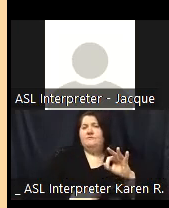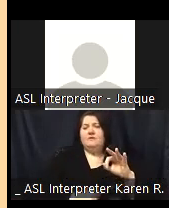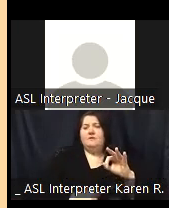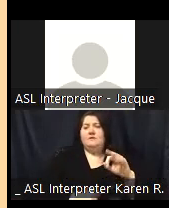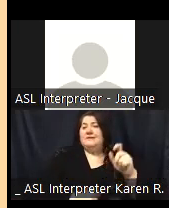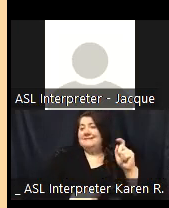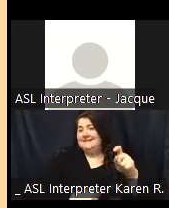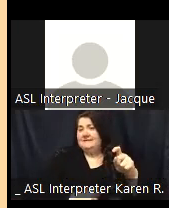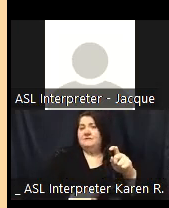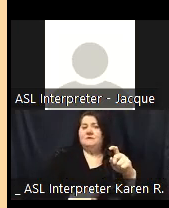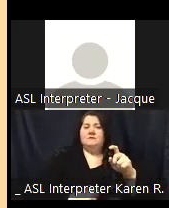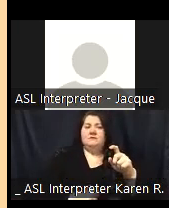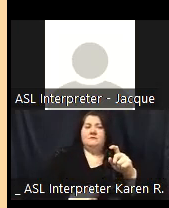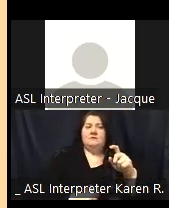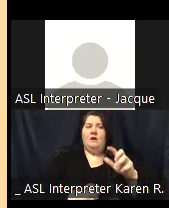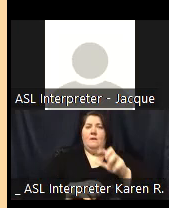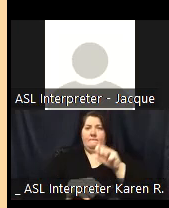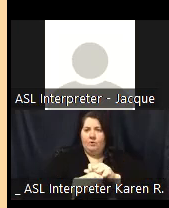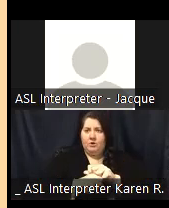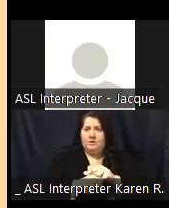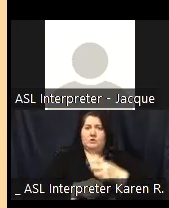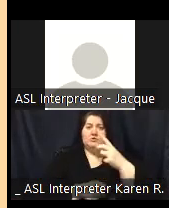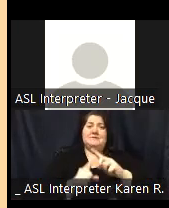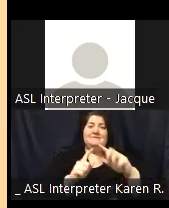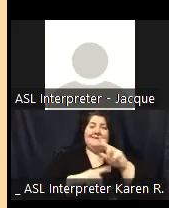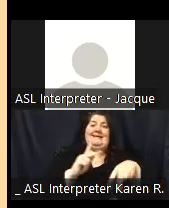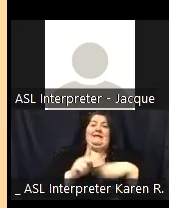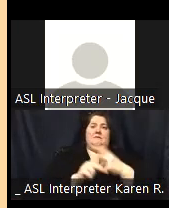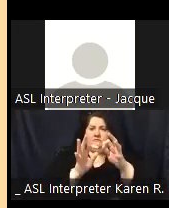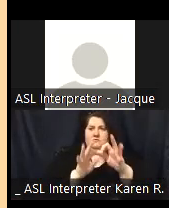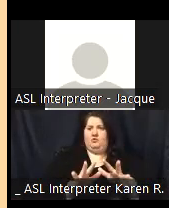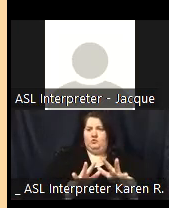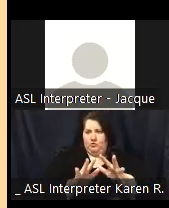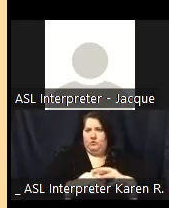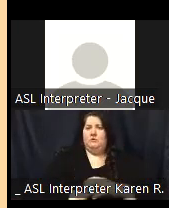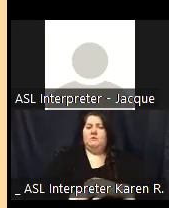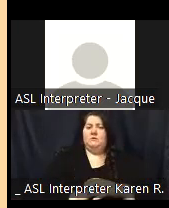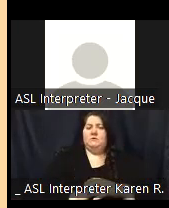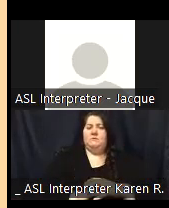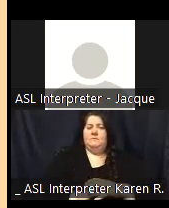need to double, book two different kinds of interpreters,